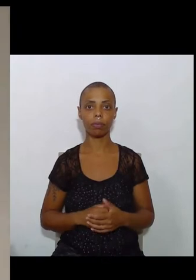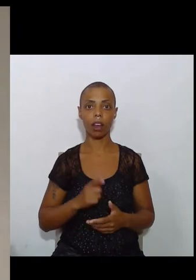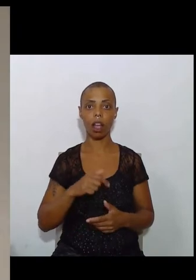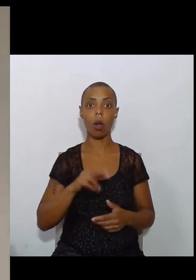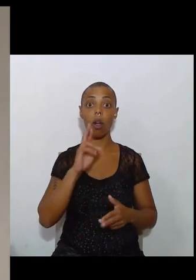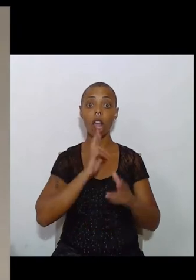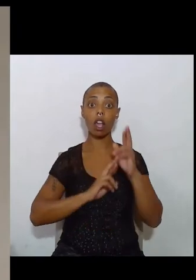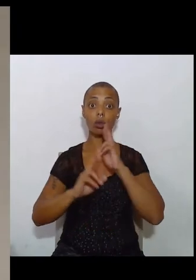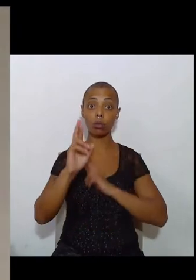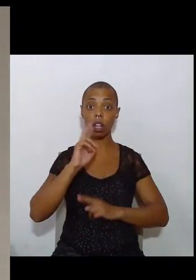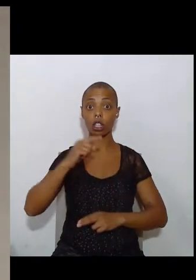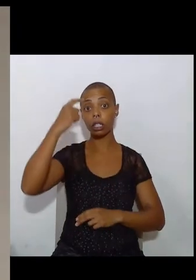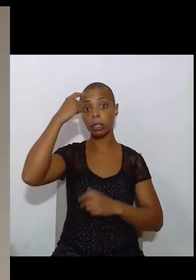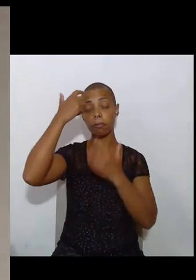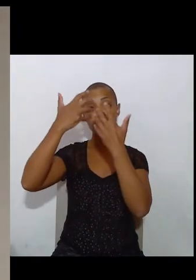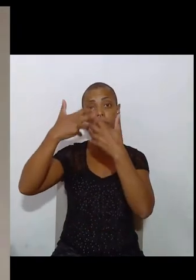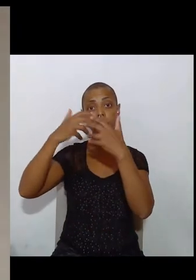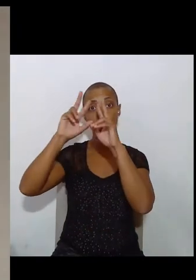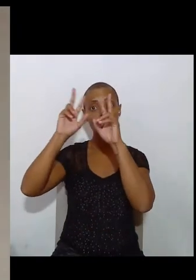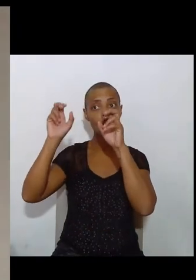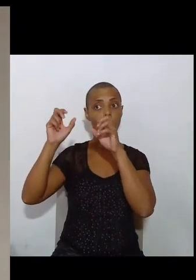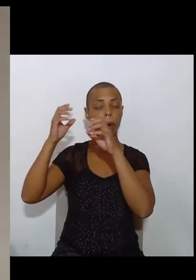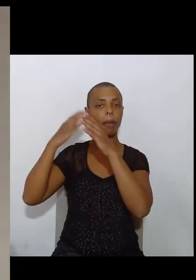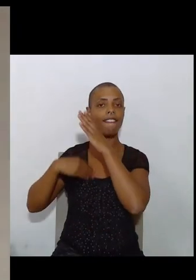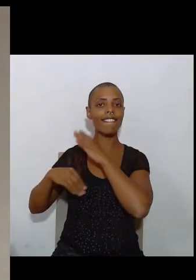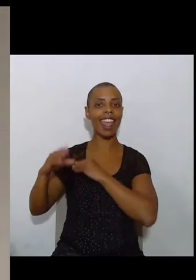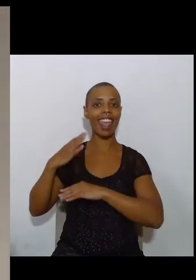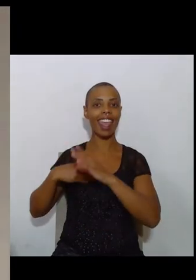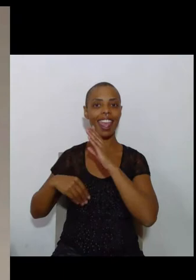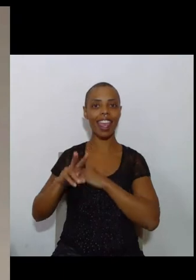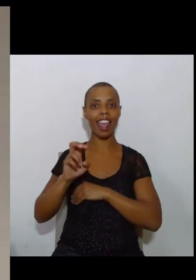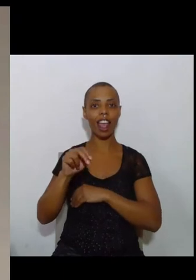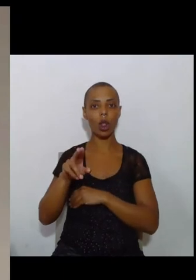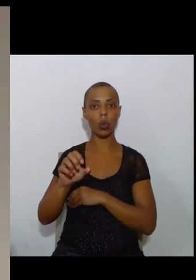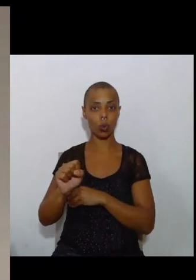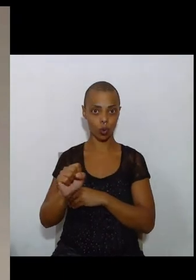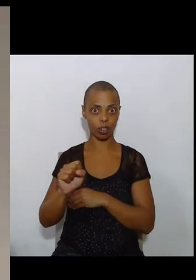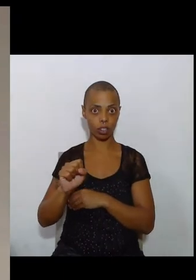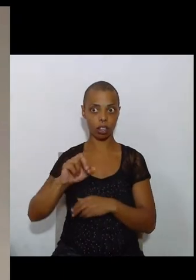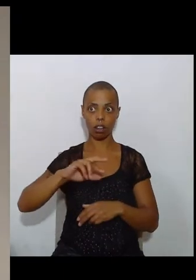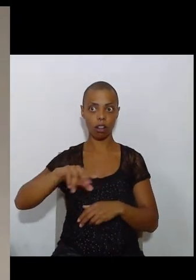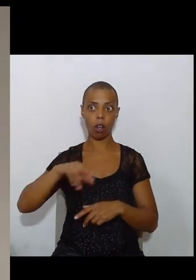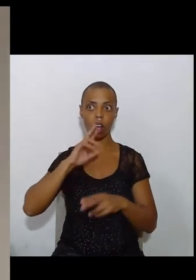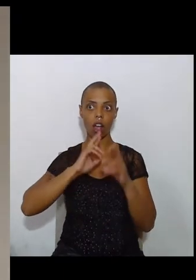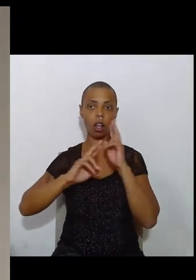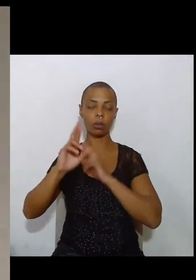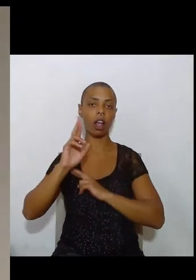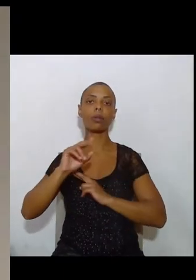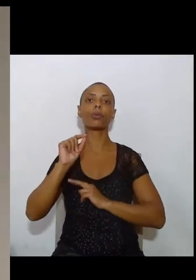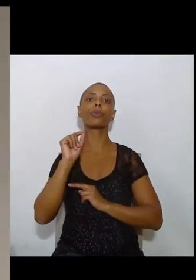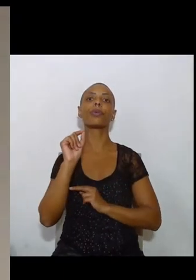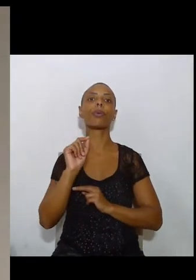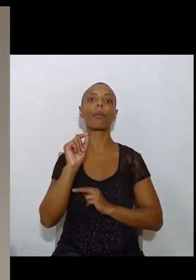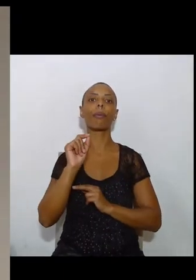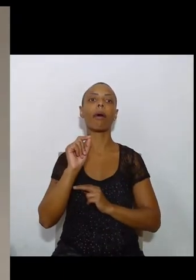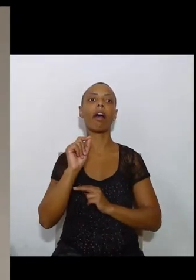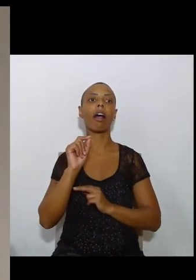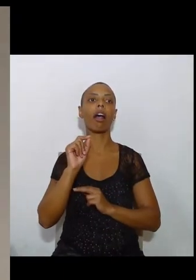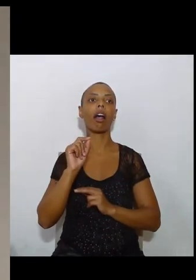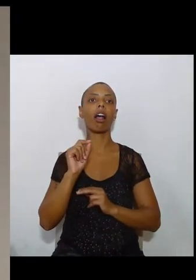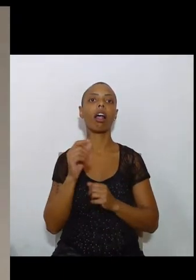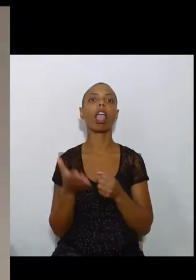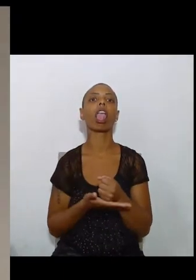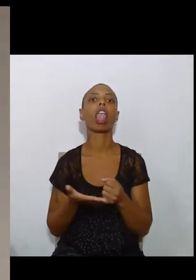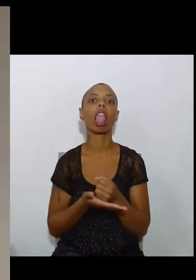about Venus the Venus character well I wanted it to be uh the